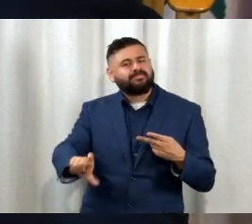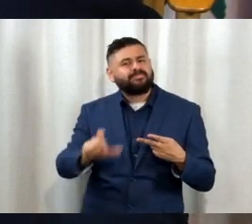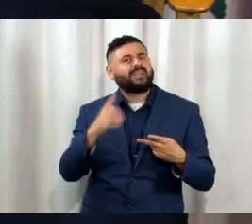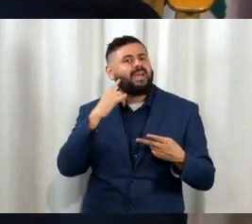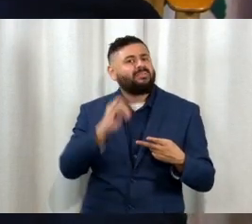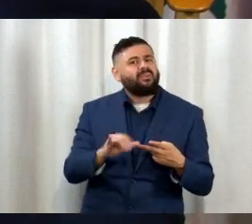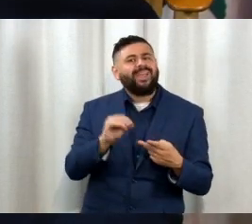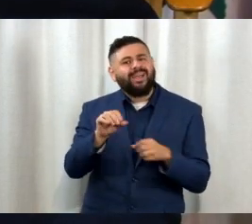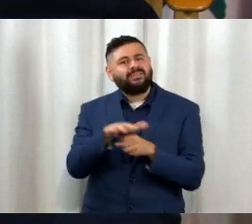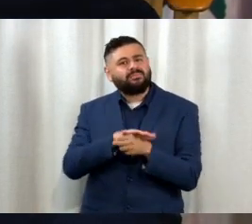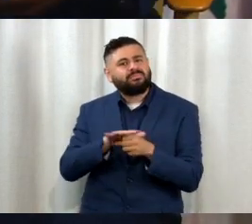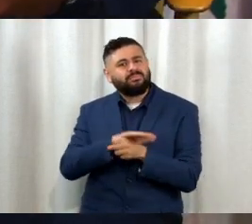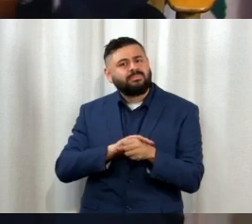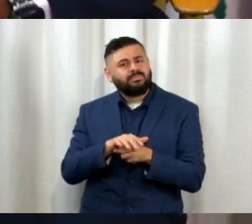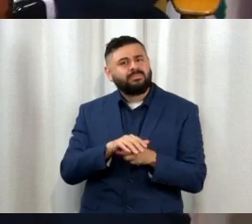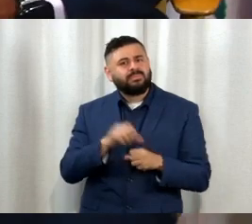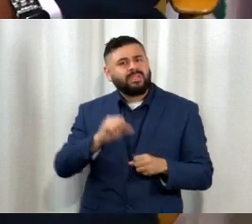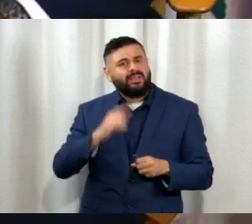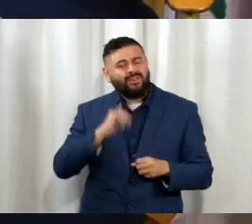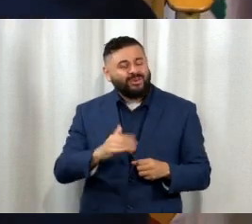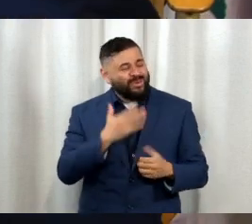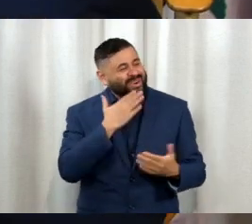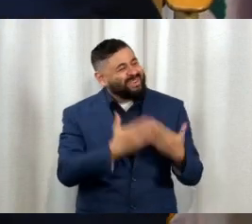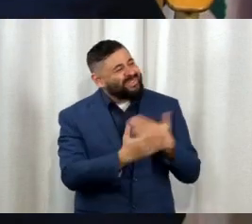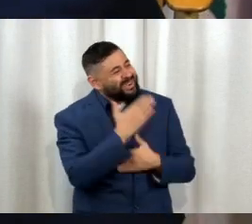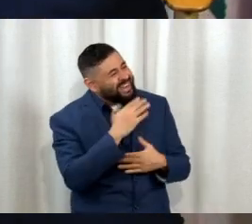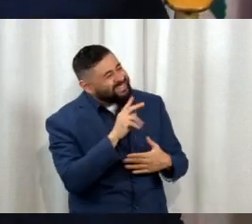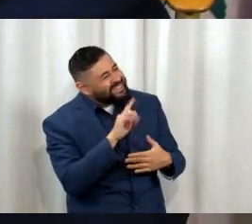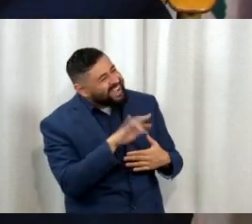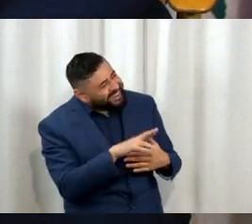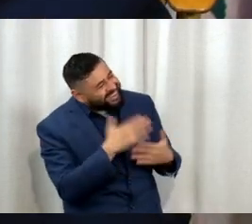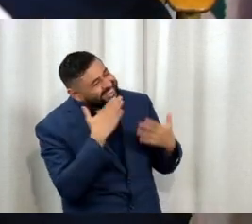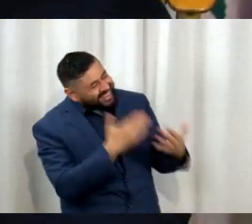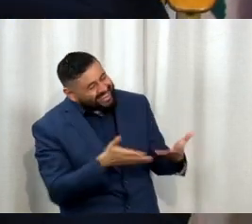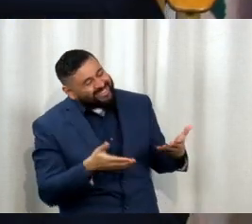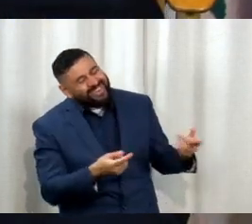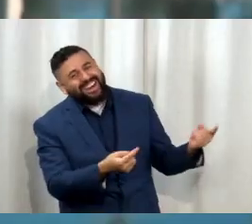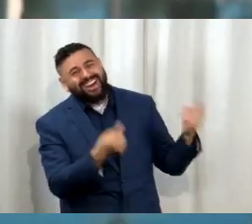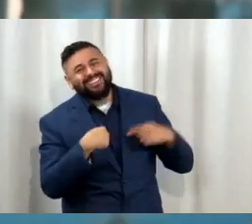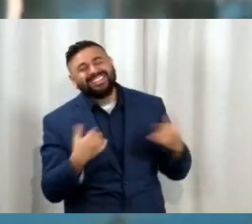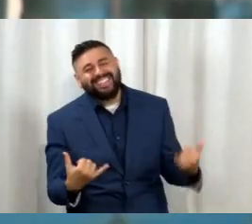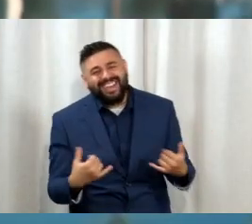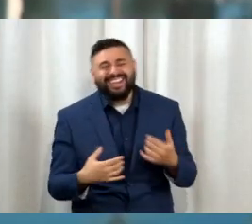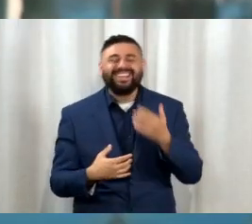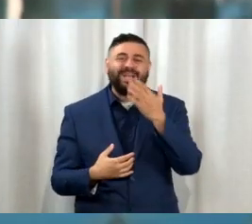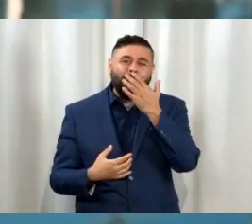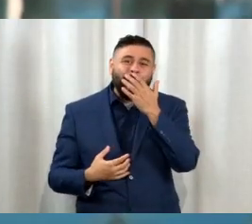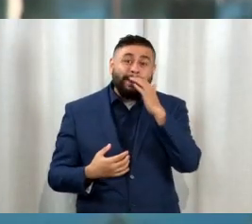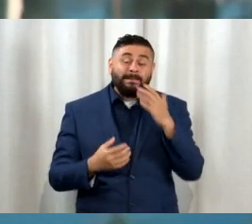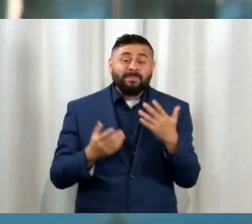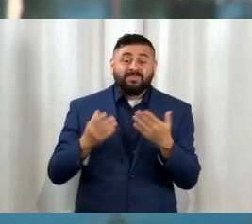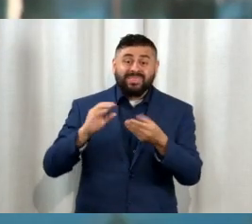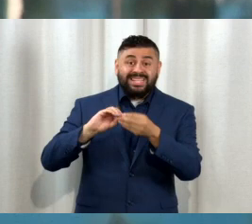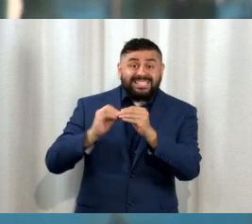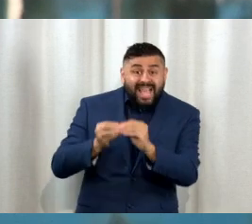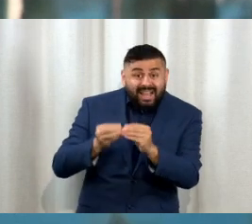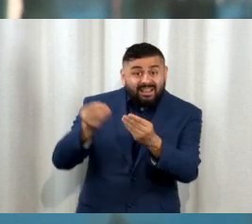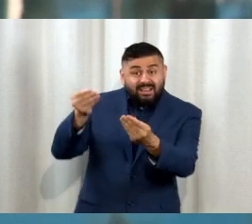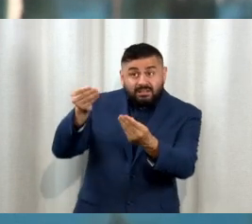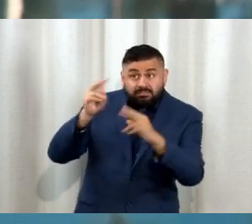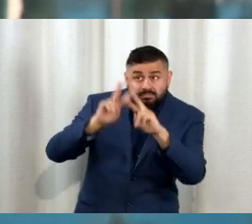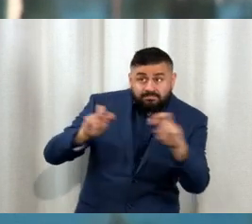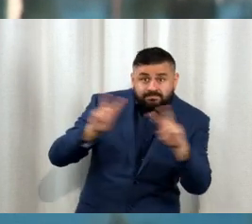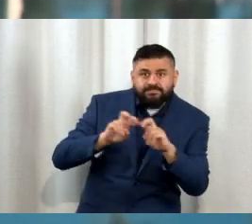with regard to homelessness? Absolutely. Well, good morning, Mayor, and thanks for having me on for today. So what the data are telling us is that so